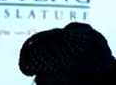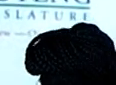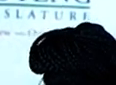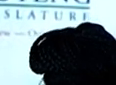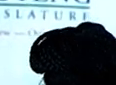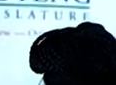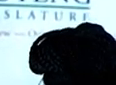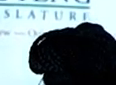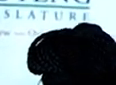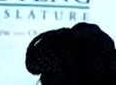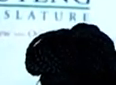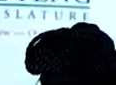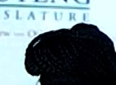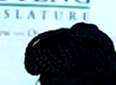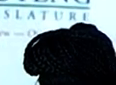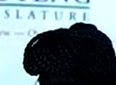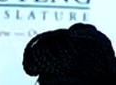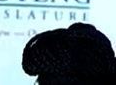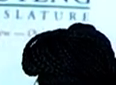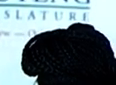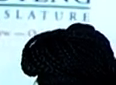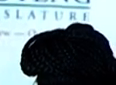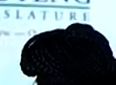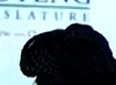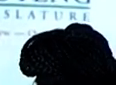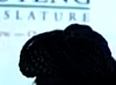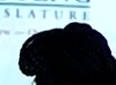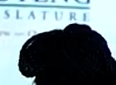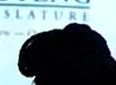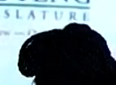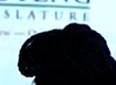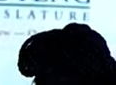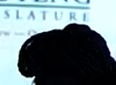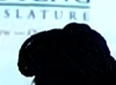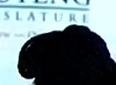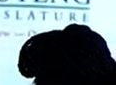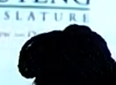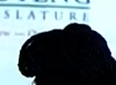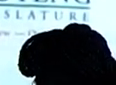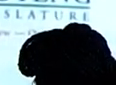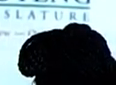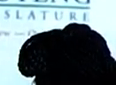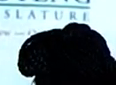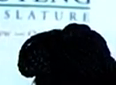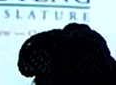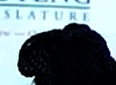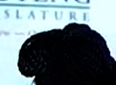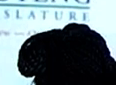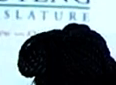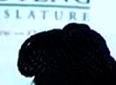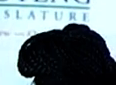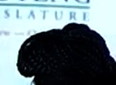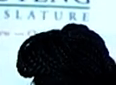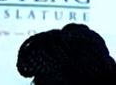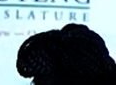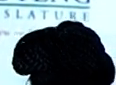grade 12, we know there are less and less children who pass grade 12 in the STEM subjects.